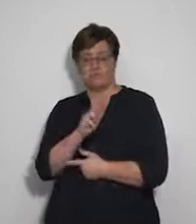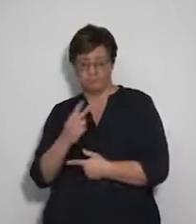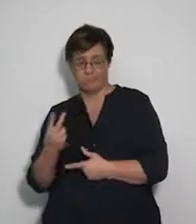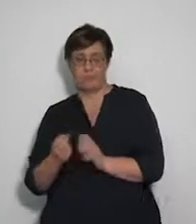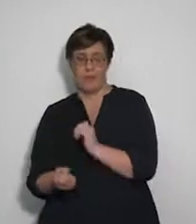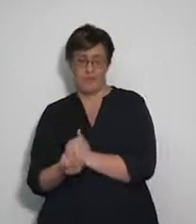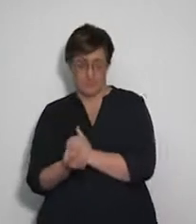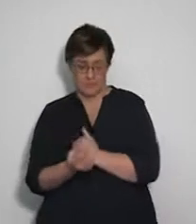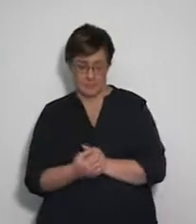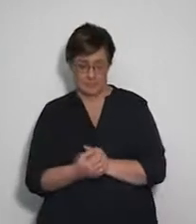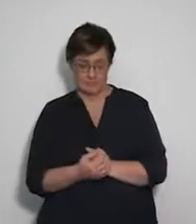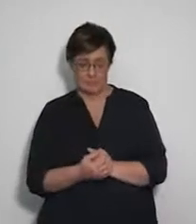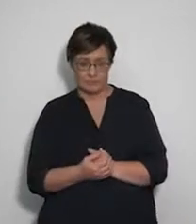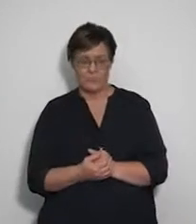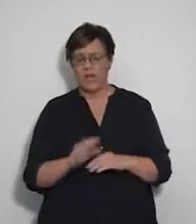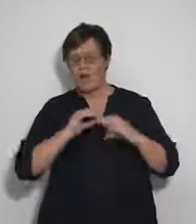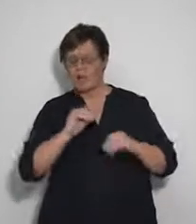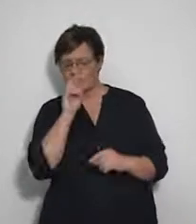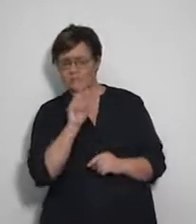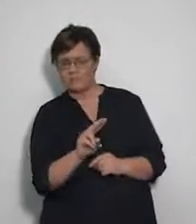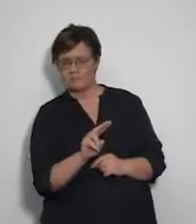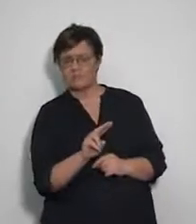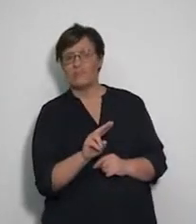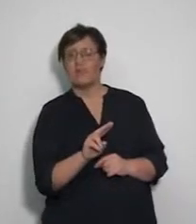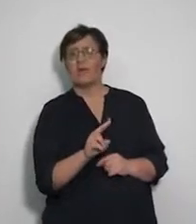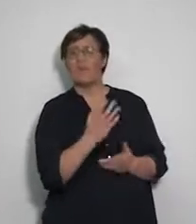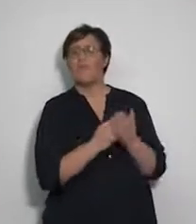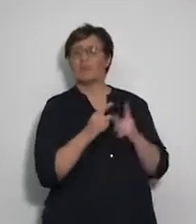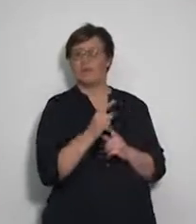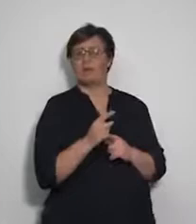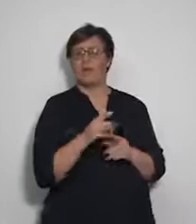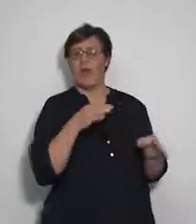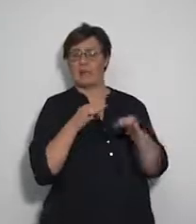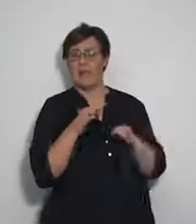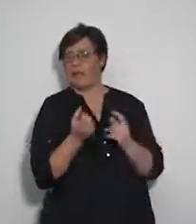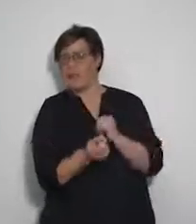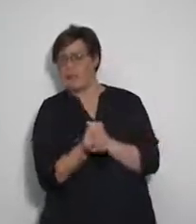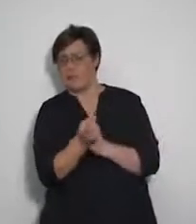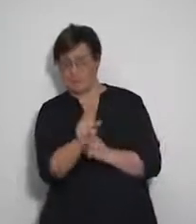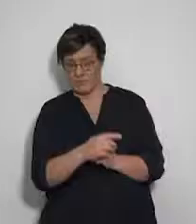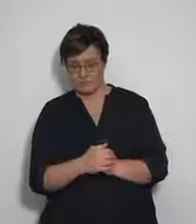mutations take place. So let's get straight into the lesson and see how this part of the segment unpacks.